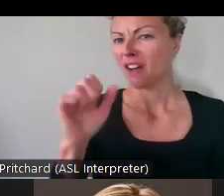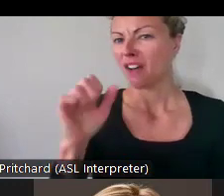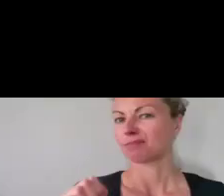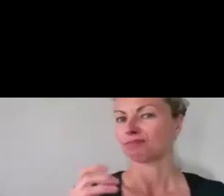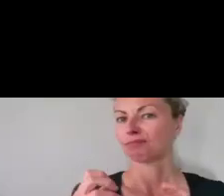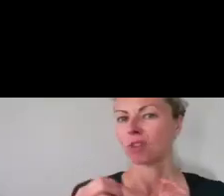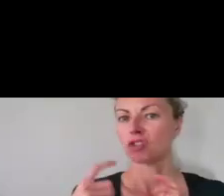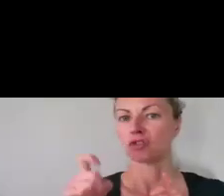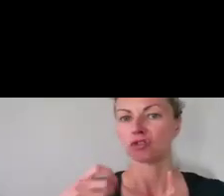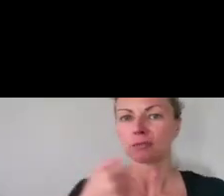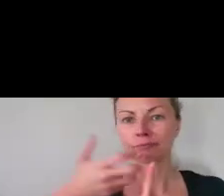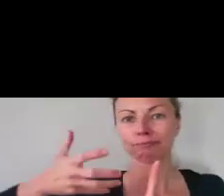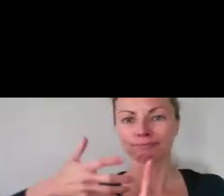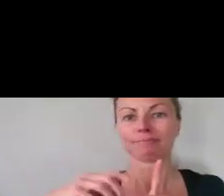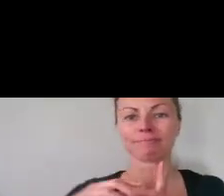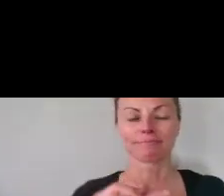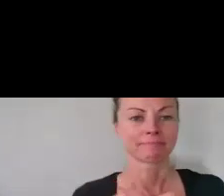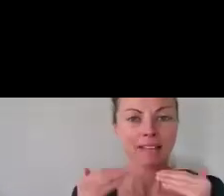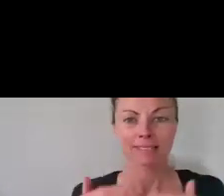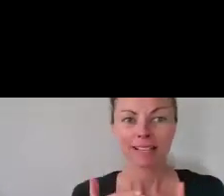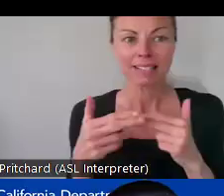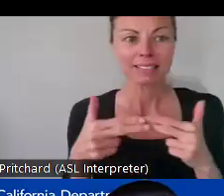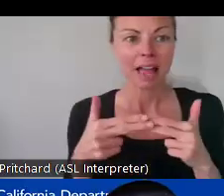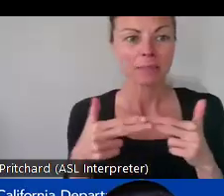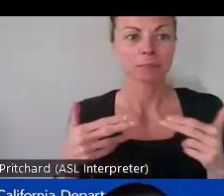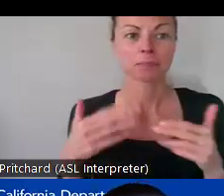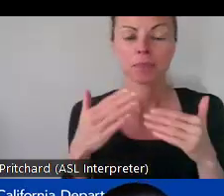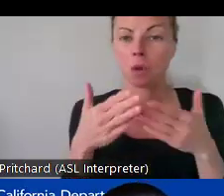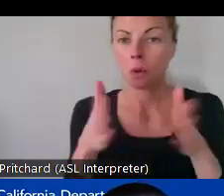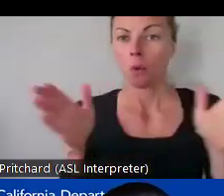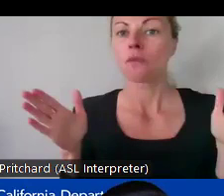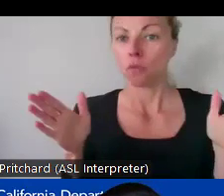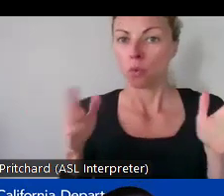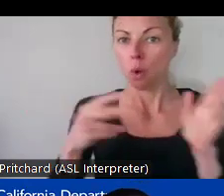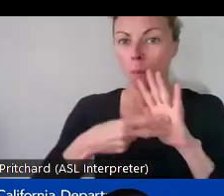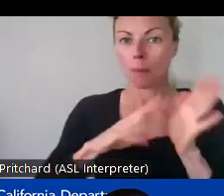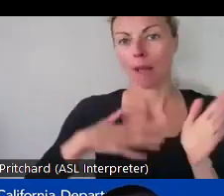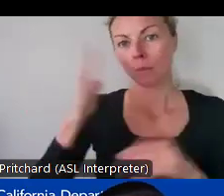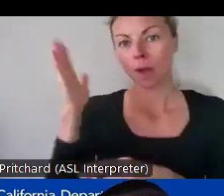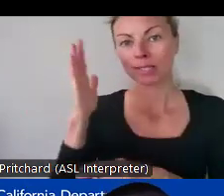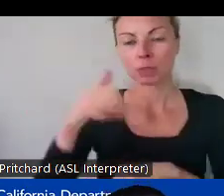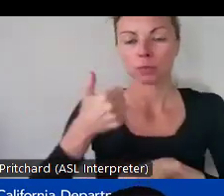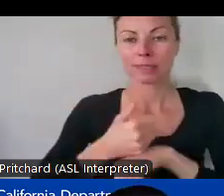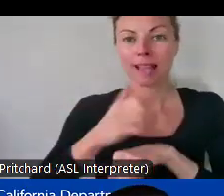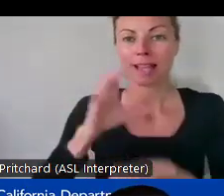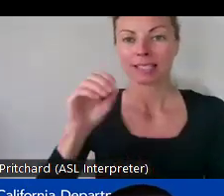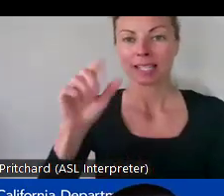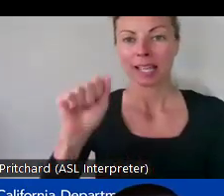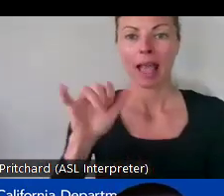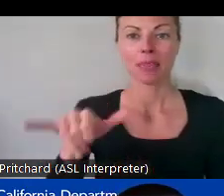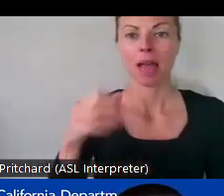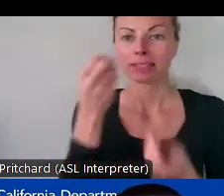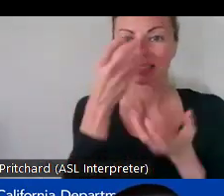for the rest of the topics today. Next slide, please. The overarching purpose of my presentation is to establish CDA as a data resource for